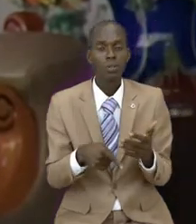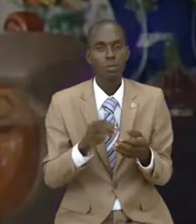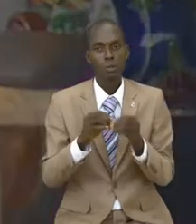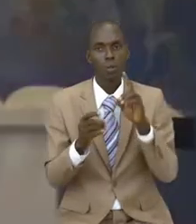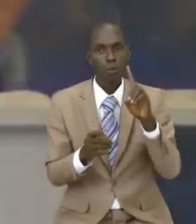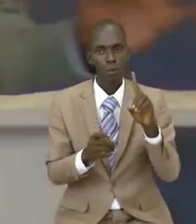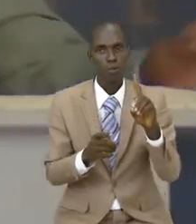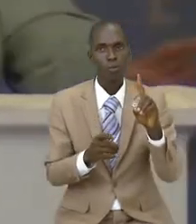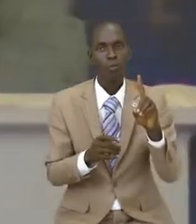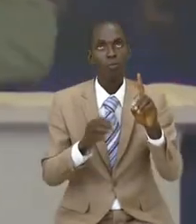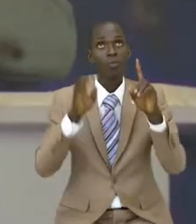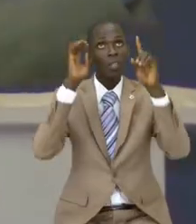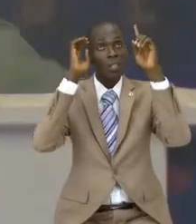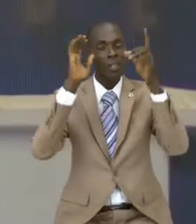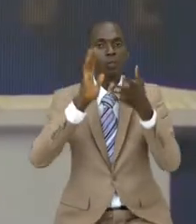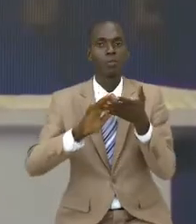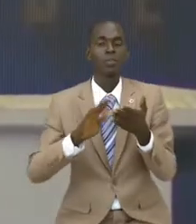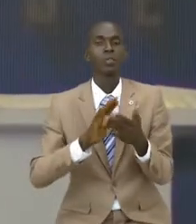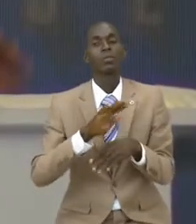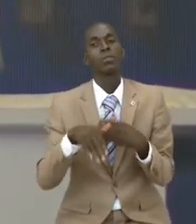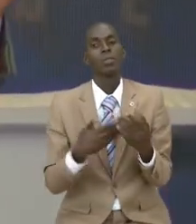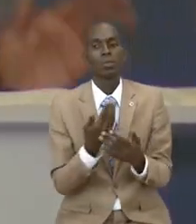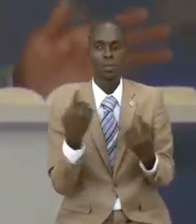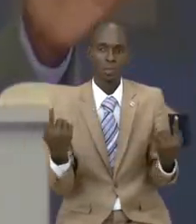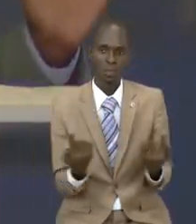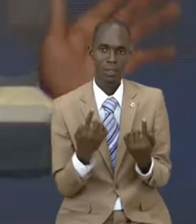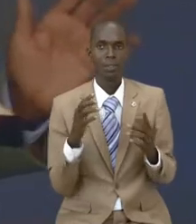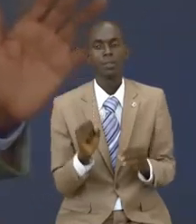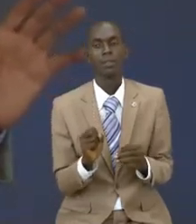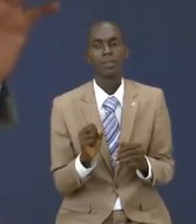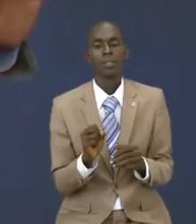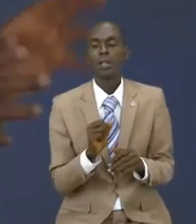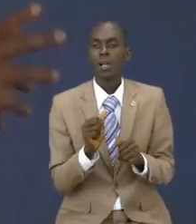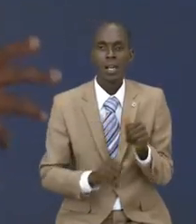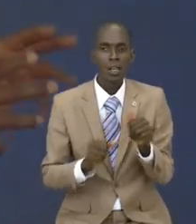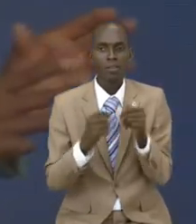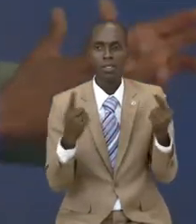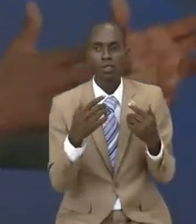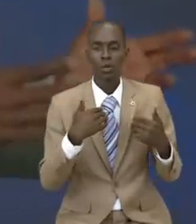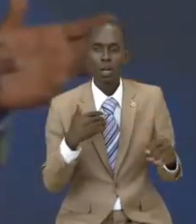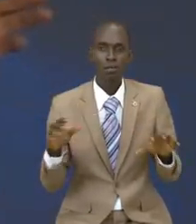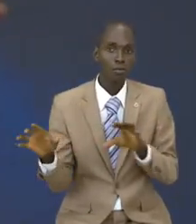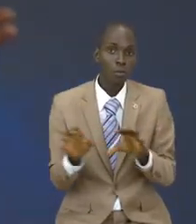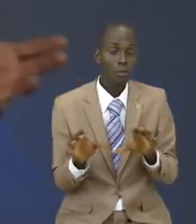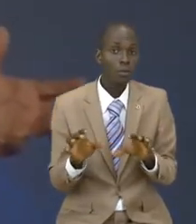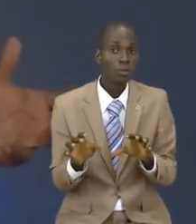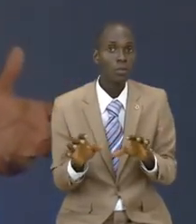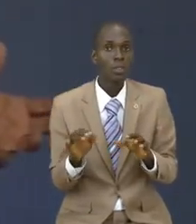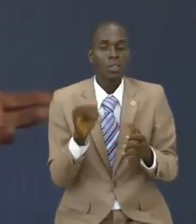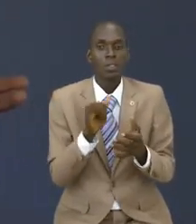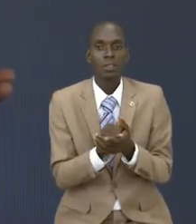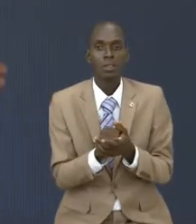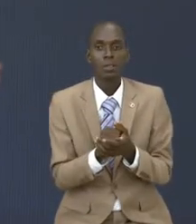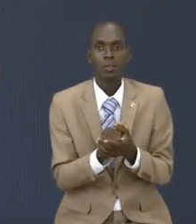he forgives all sins. Every sin you have ever committed, when he takes you out